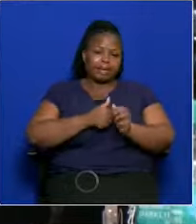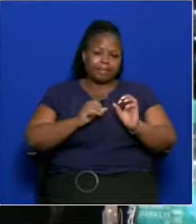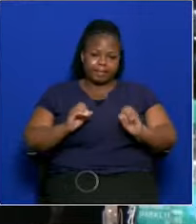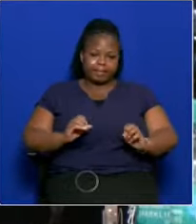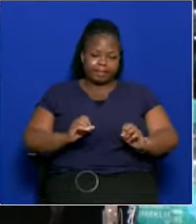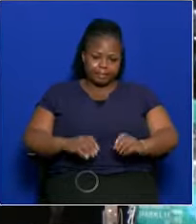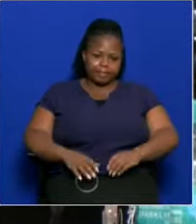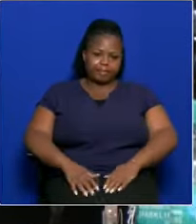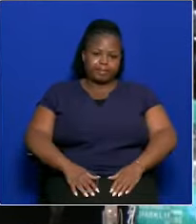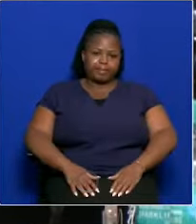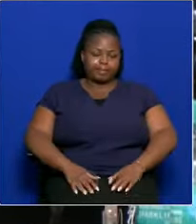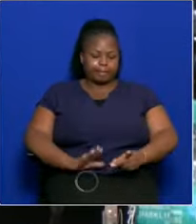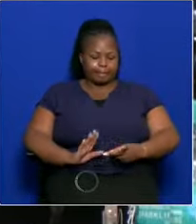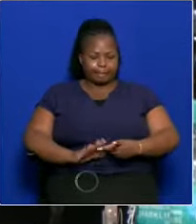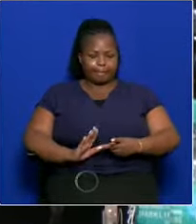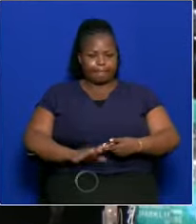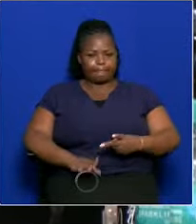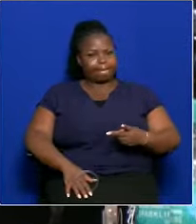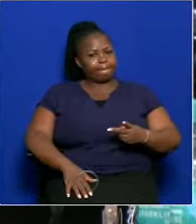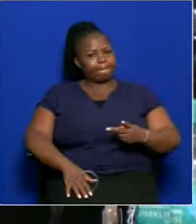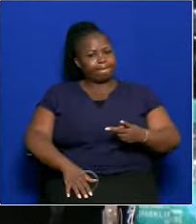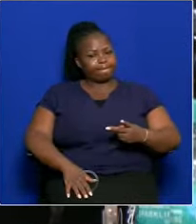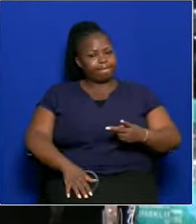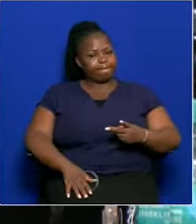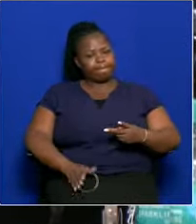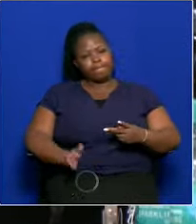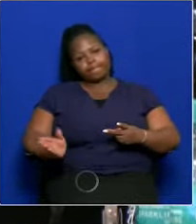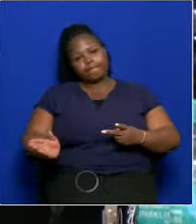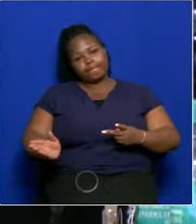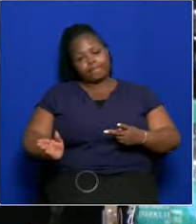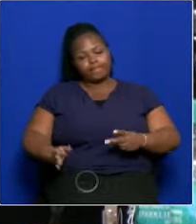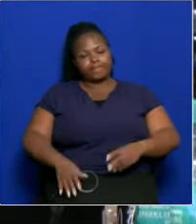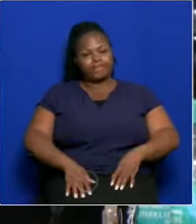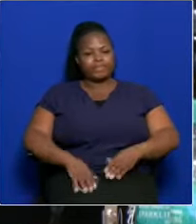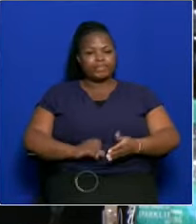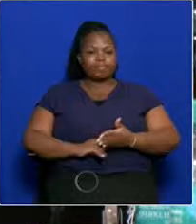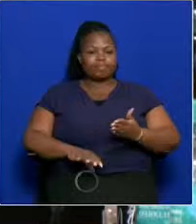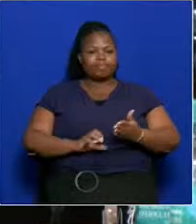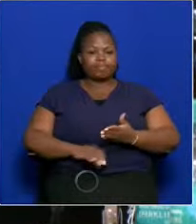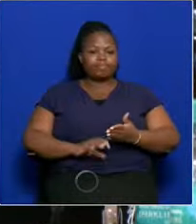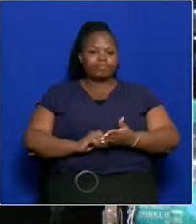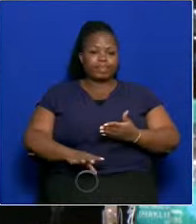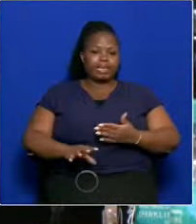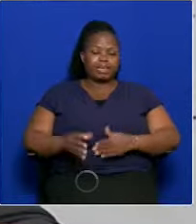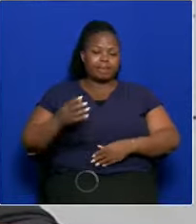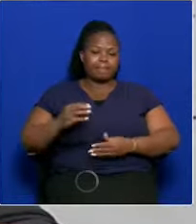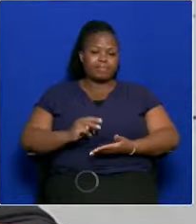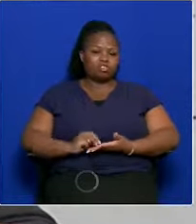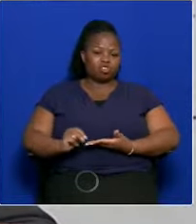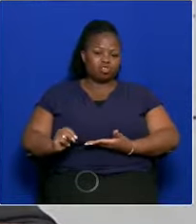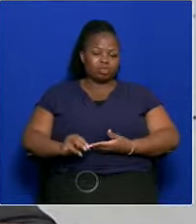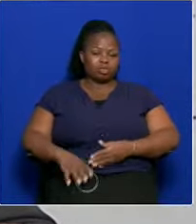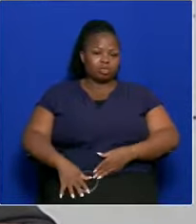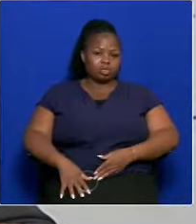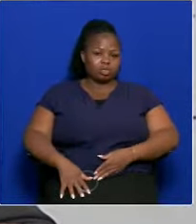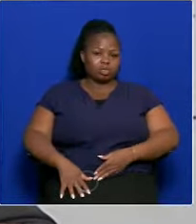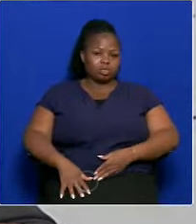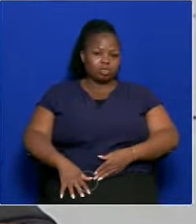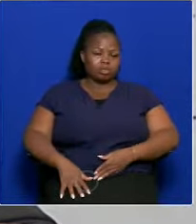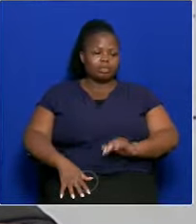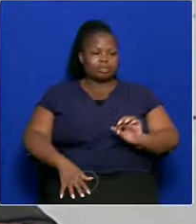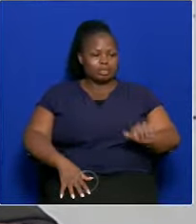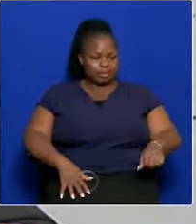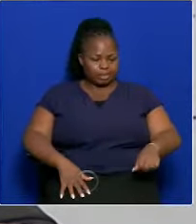2, that you periodically deleted messages as well, even on your work number. Yes, but there